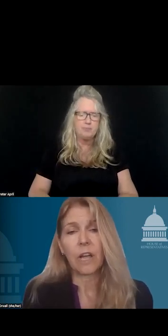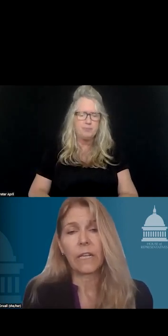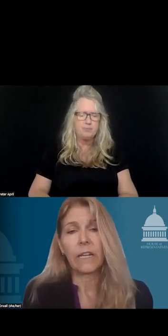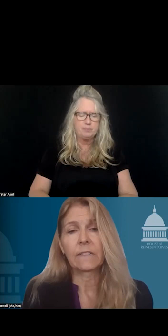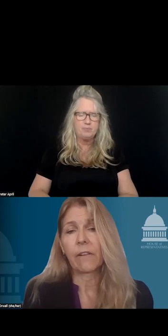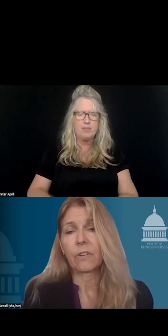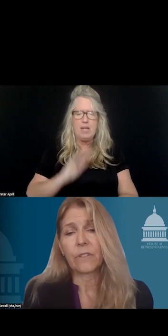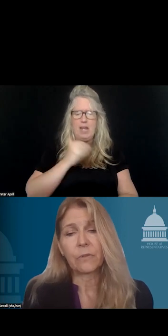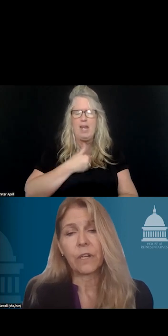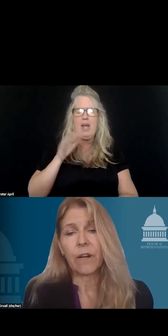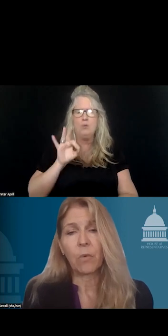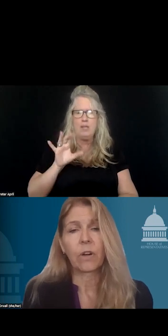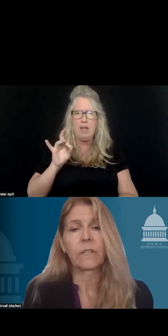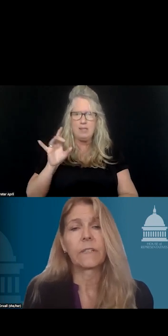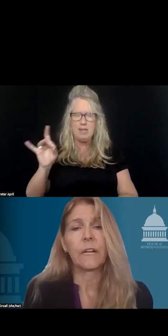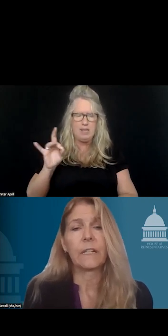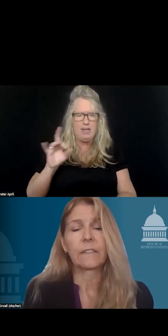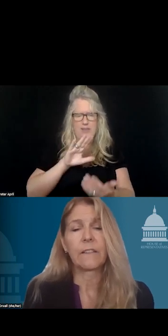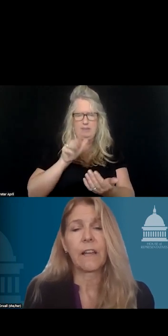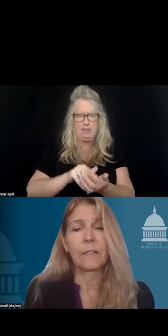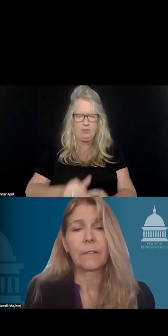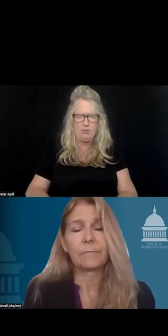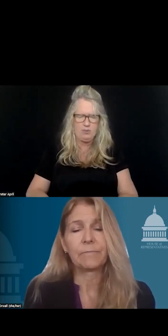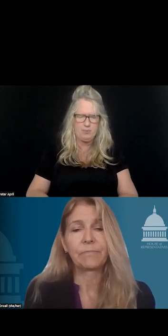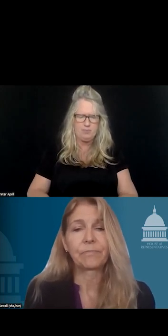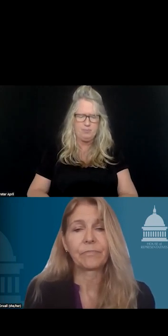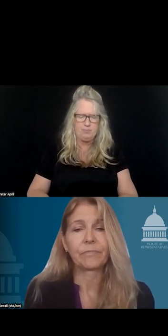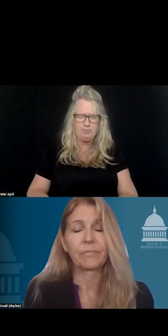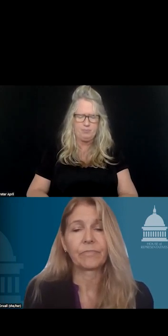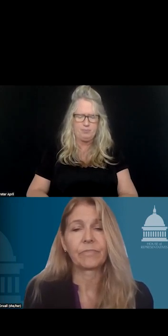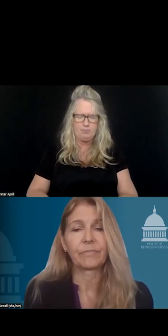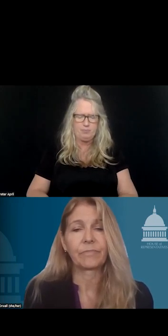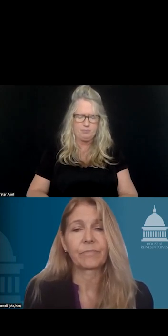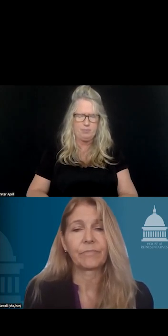areas, our 98 centers. They're doing great work. Next slide.